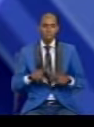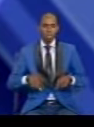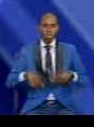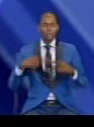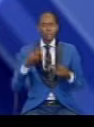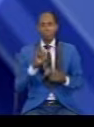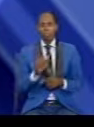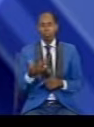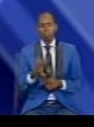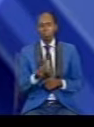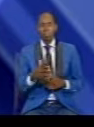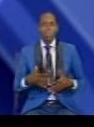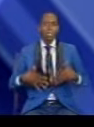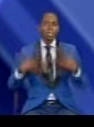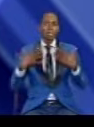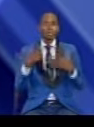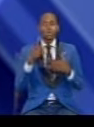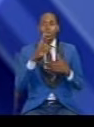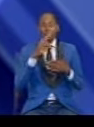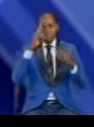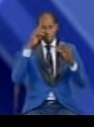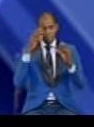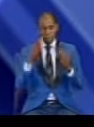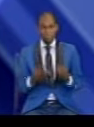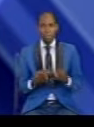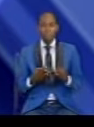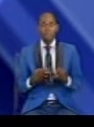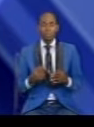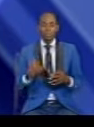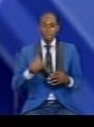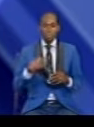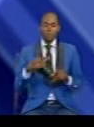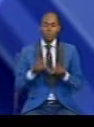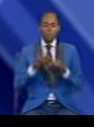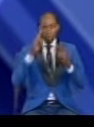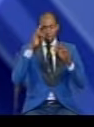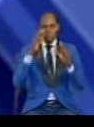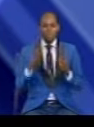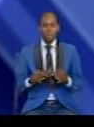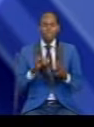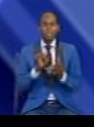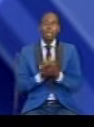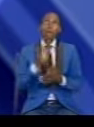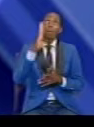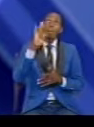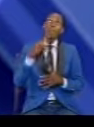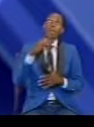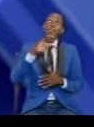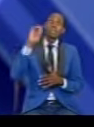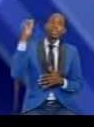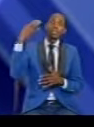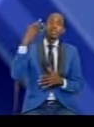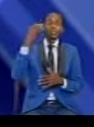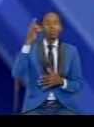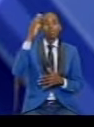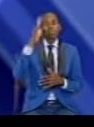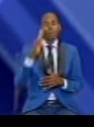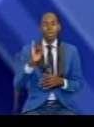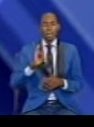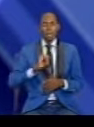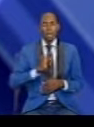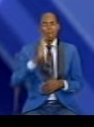life. You are making up your mind. I am making up my mind that by the grace of God, I will not